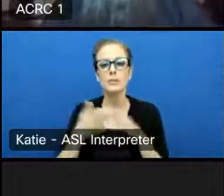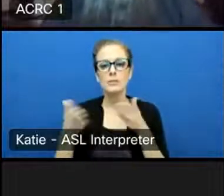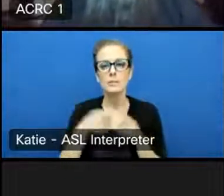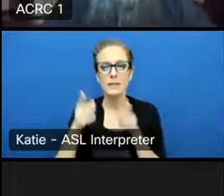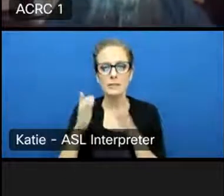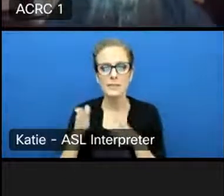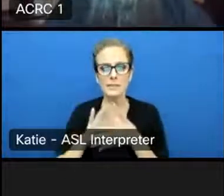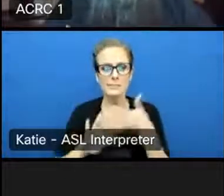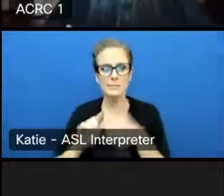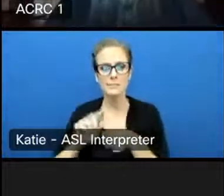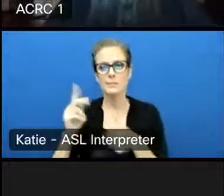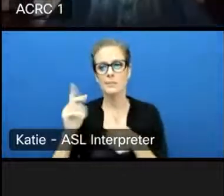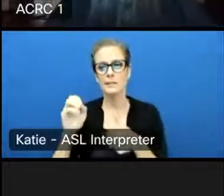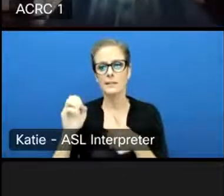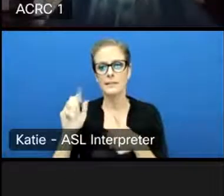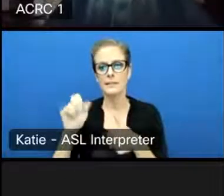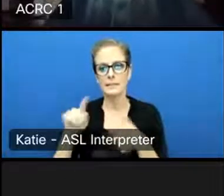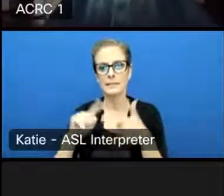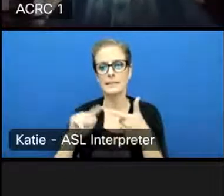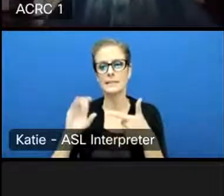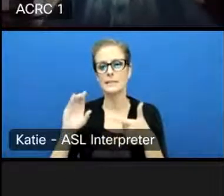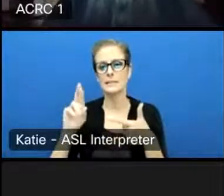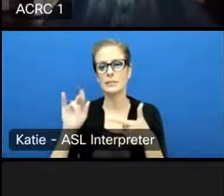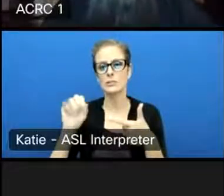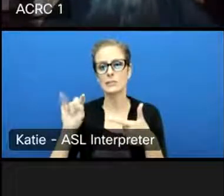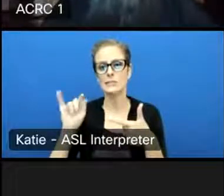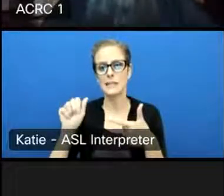We've got Kelsey and Christina that have joined. So